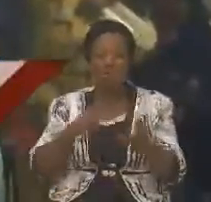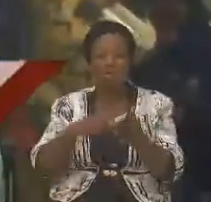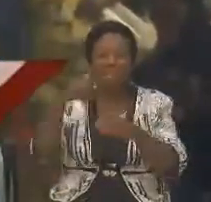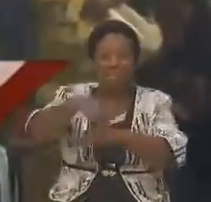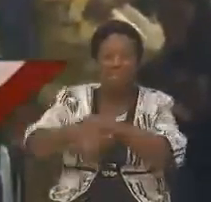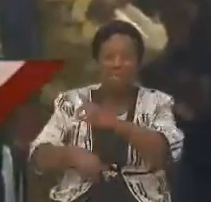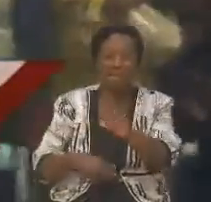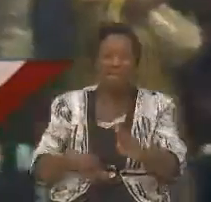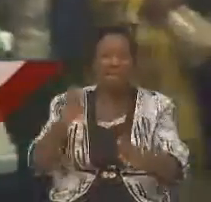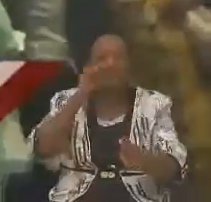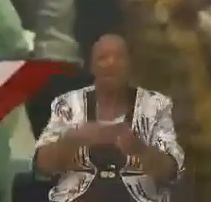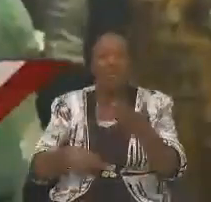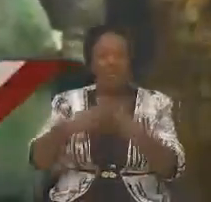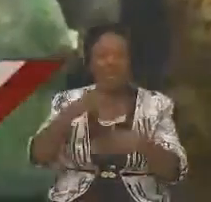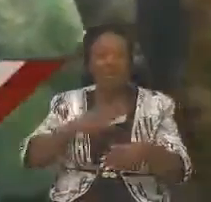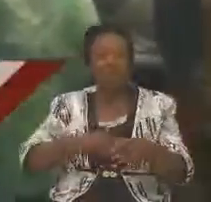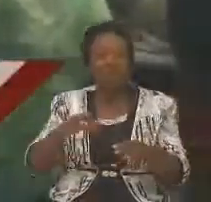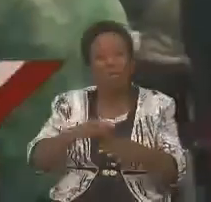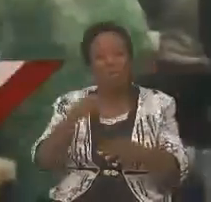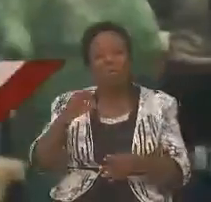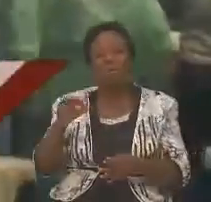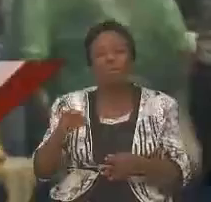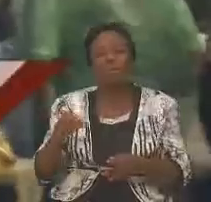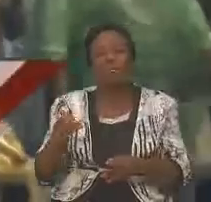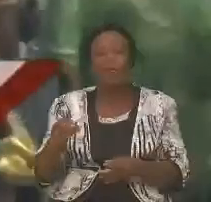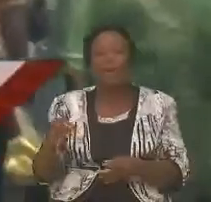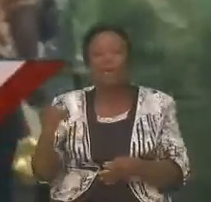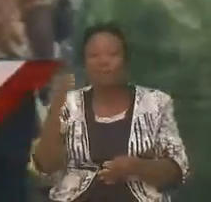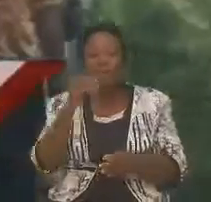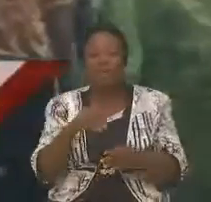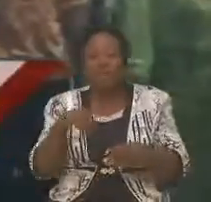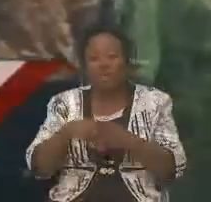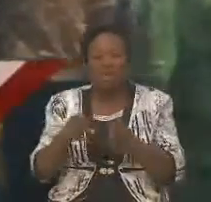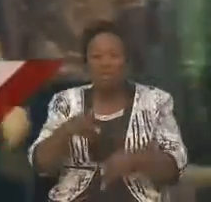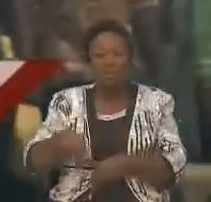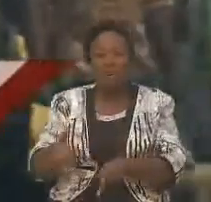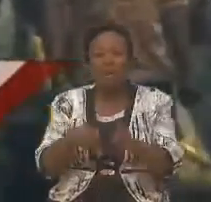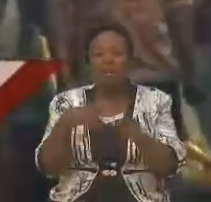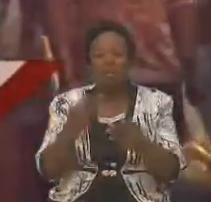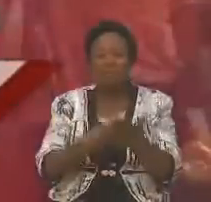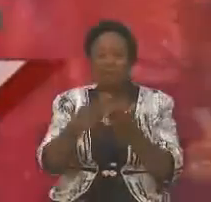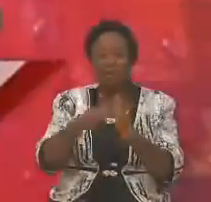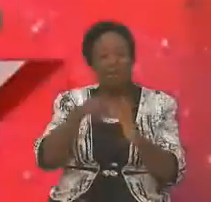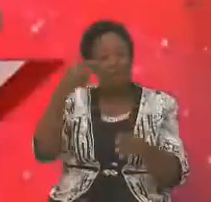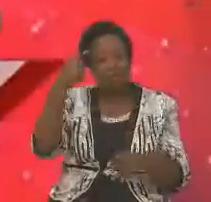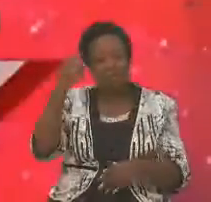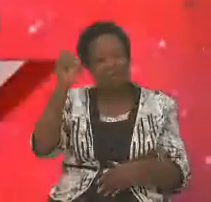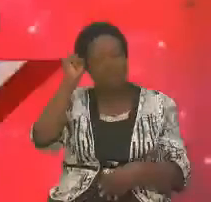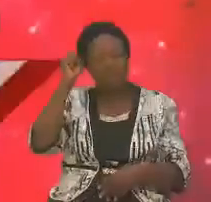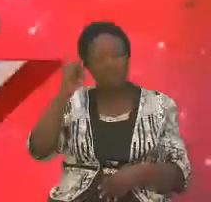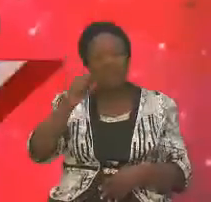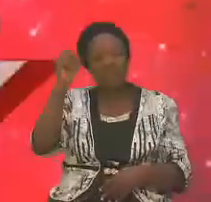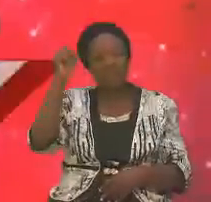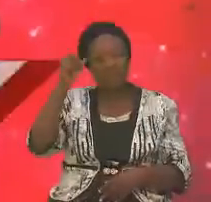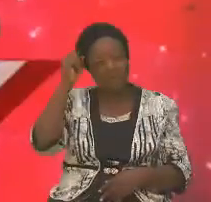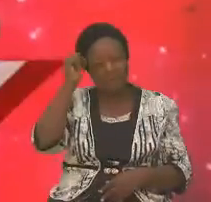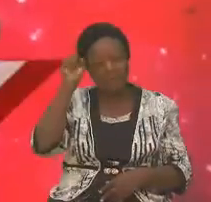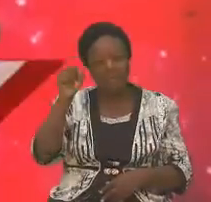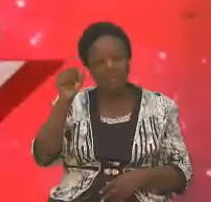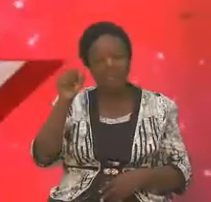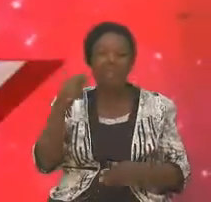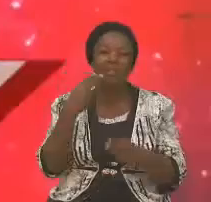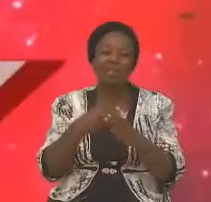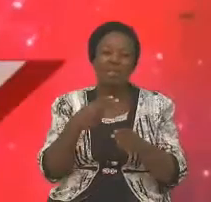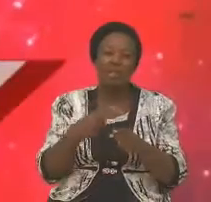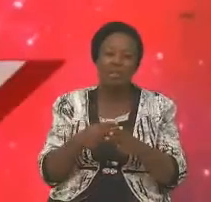restored tonight? He restoreth my soul. He leadeth me in the path of righteousness for his name's